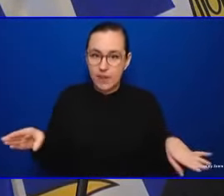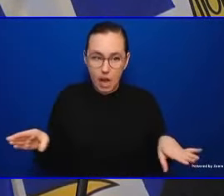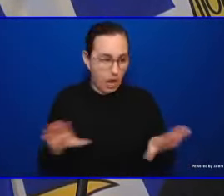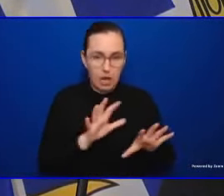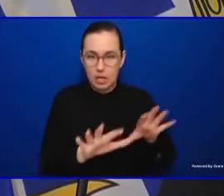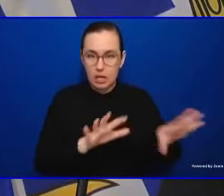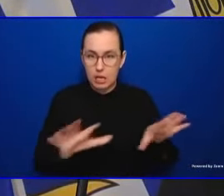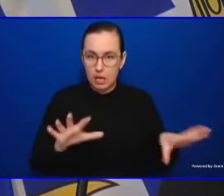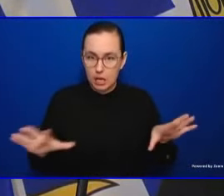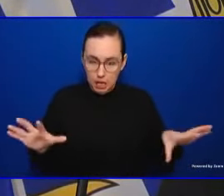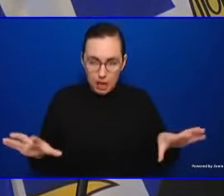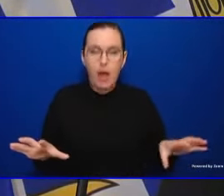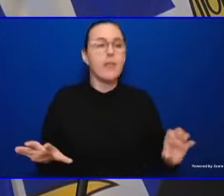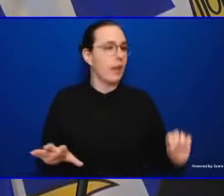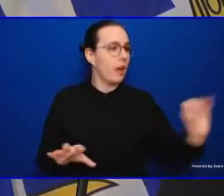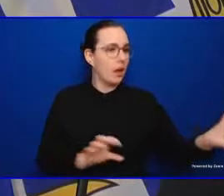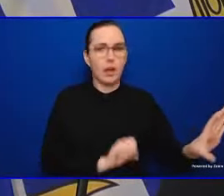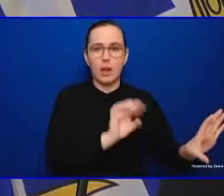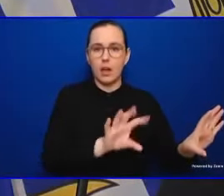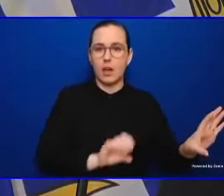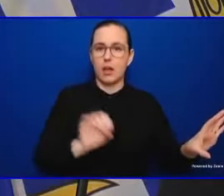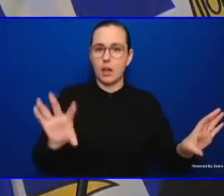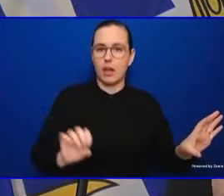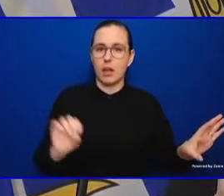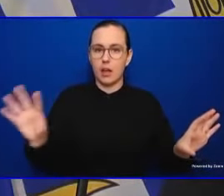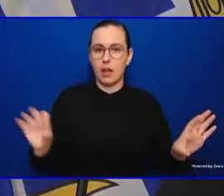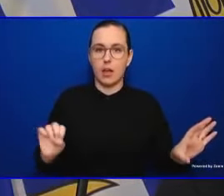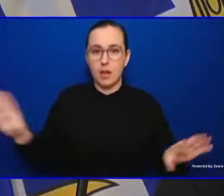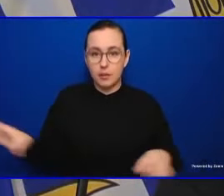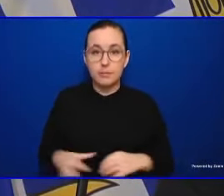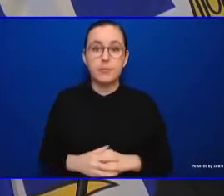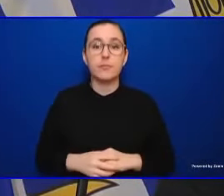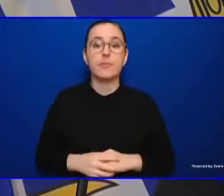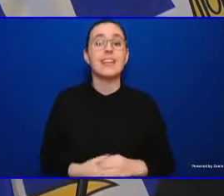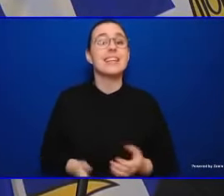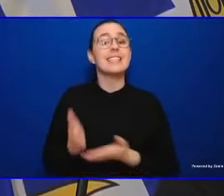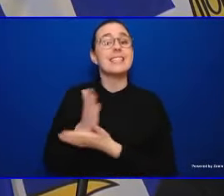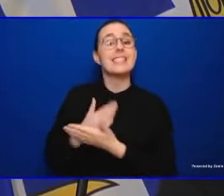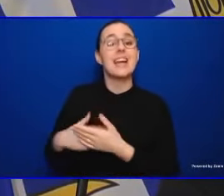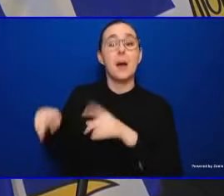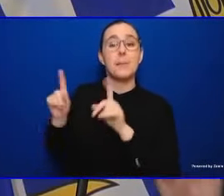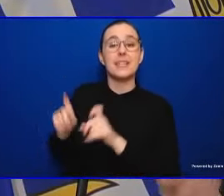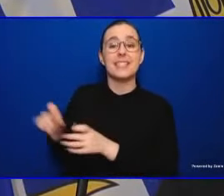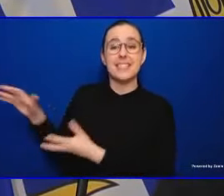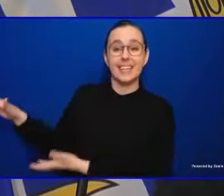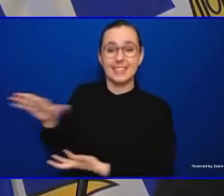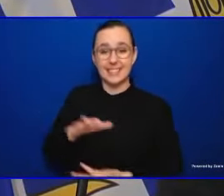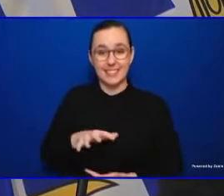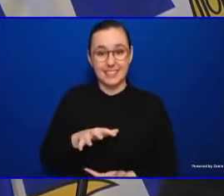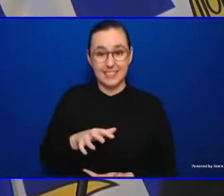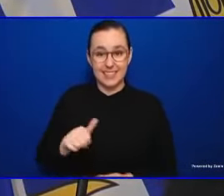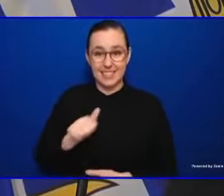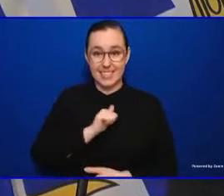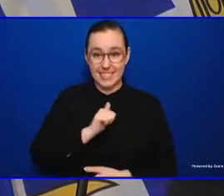our supply of tests to increase in the weeks ahead. And just yesterday, we were advised by Canada that we're